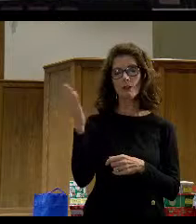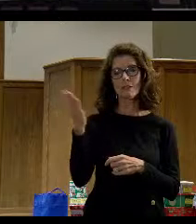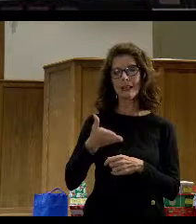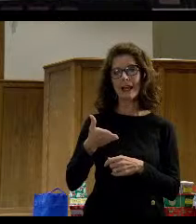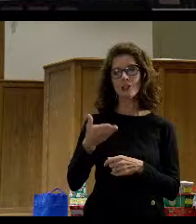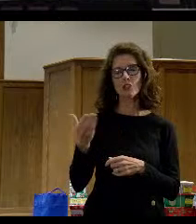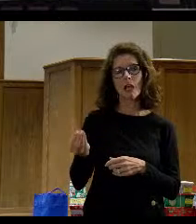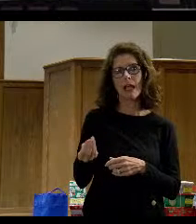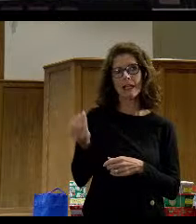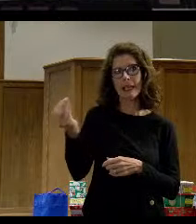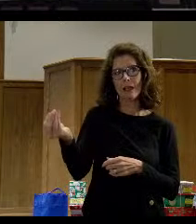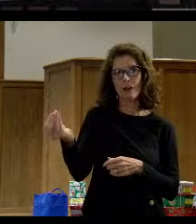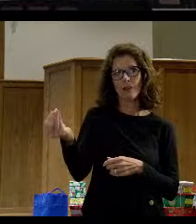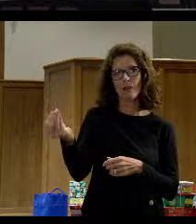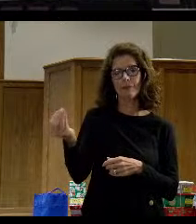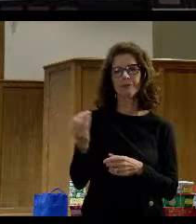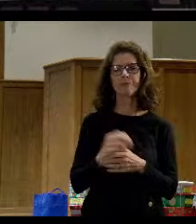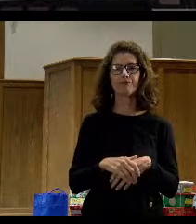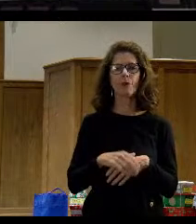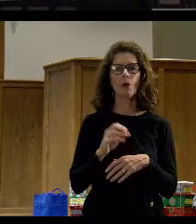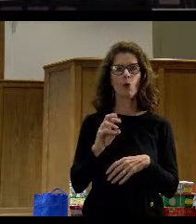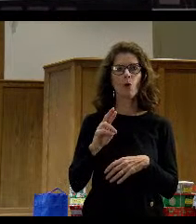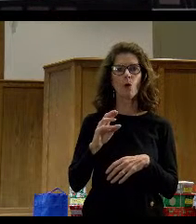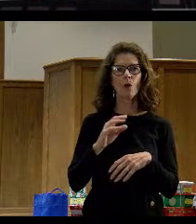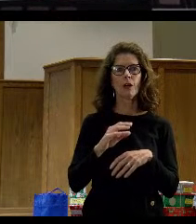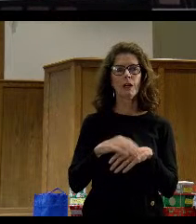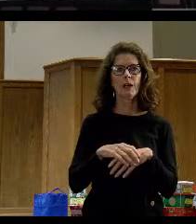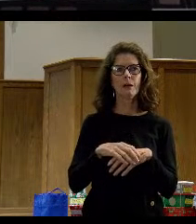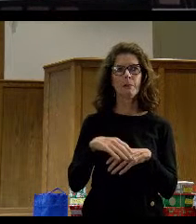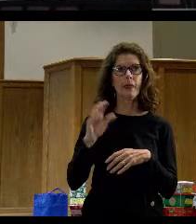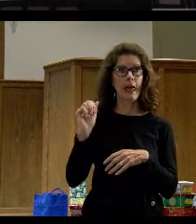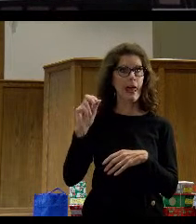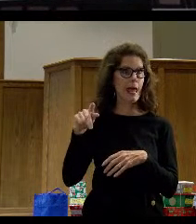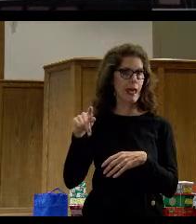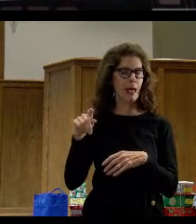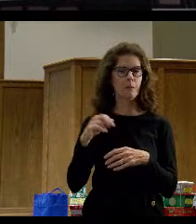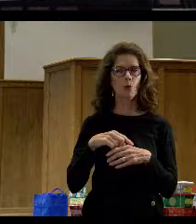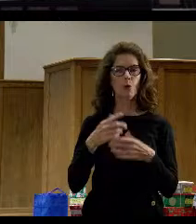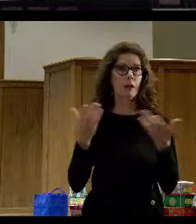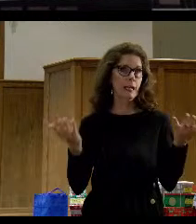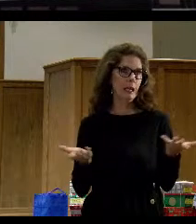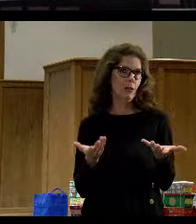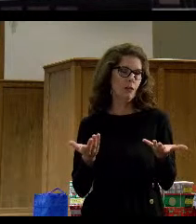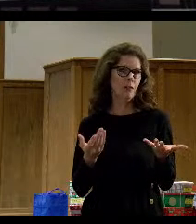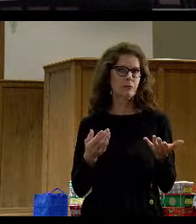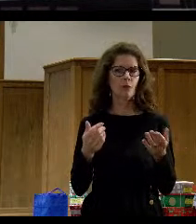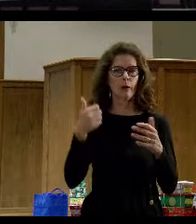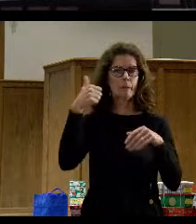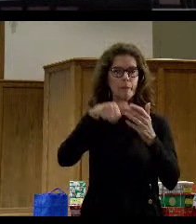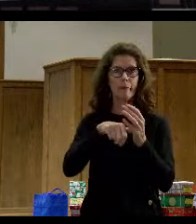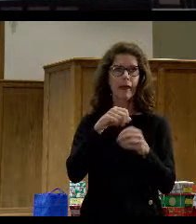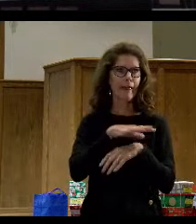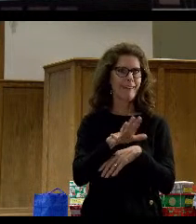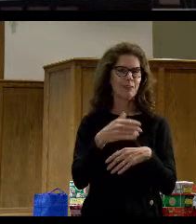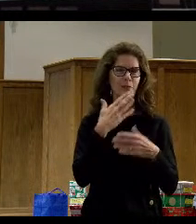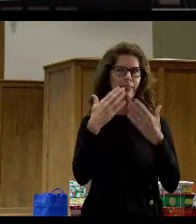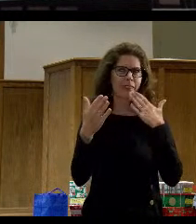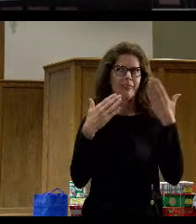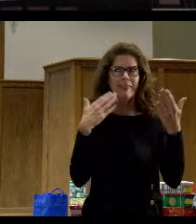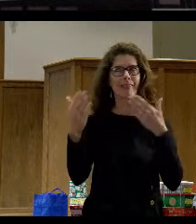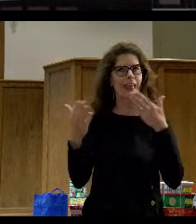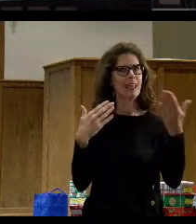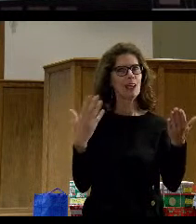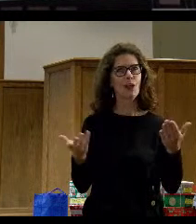app or by texting. And as always, thank you so much for keeping the work of the church going through your generosity. And so we encourage you to keep